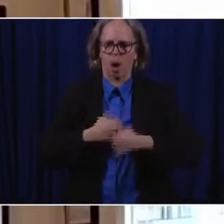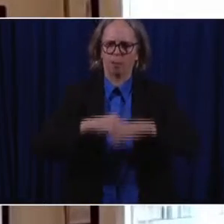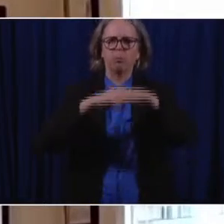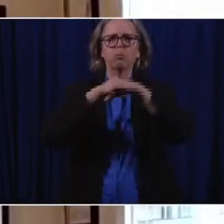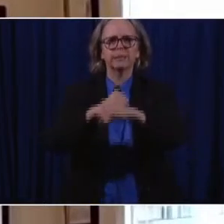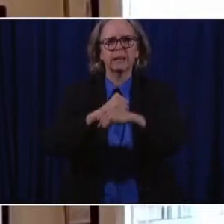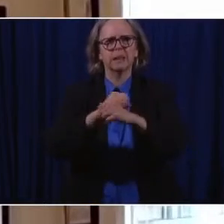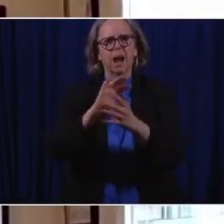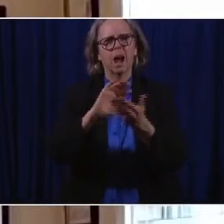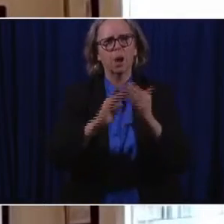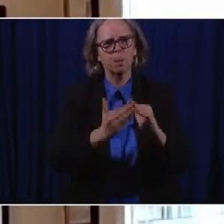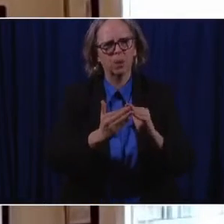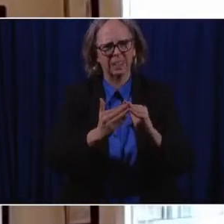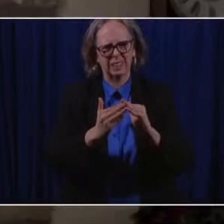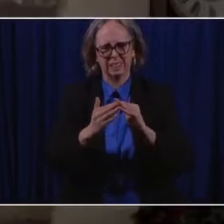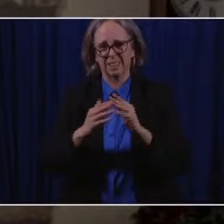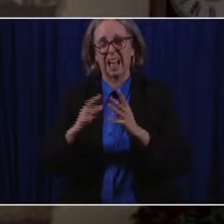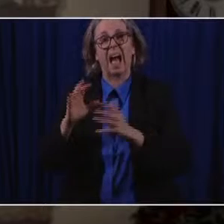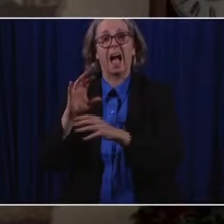with.